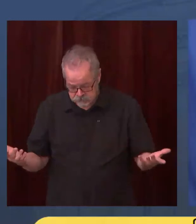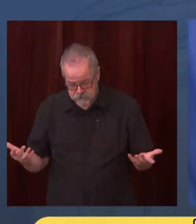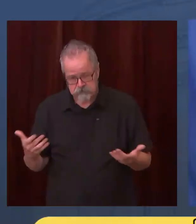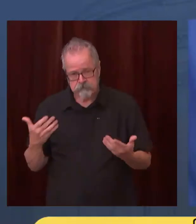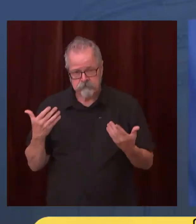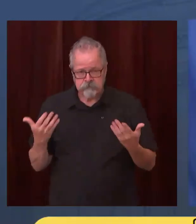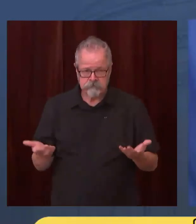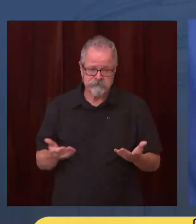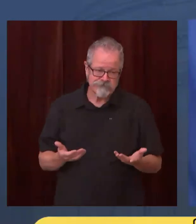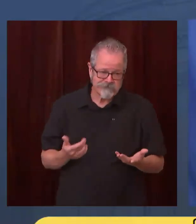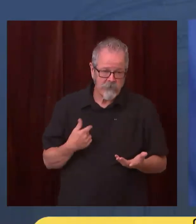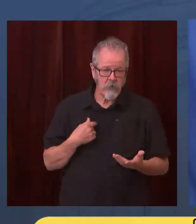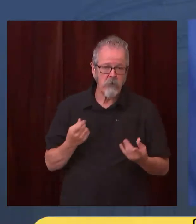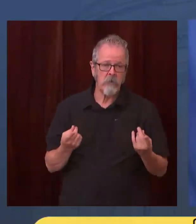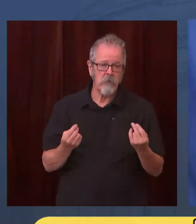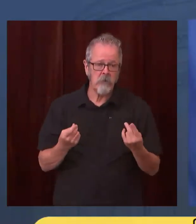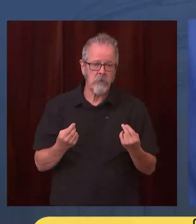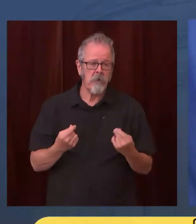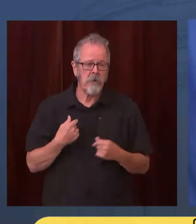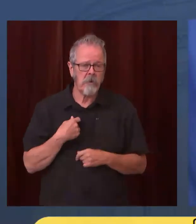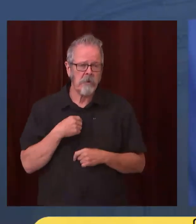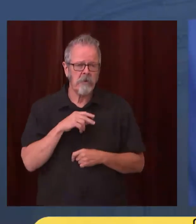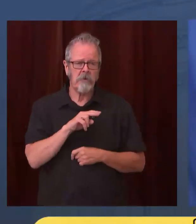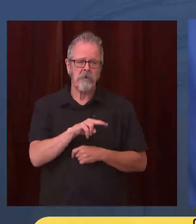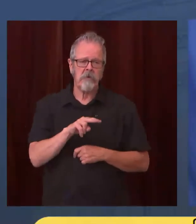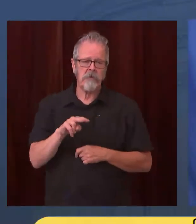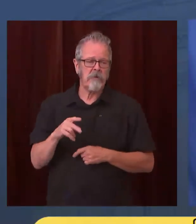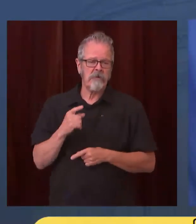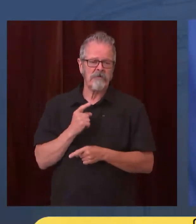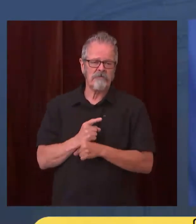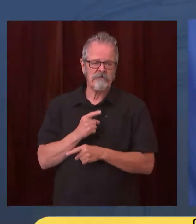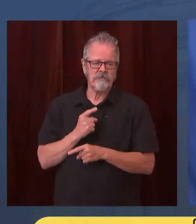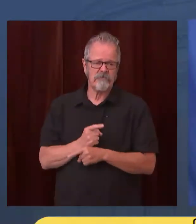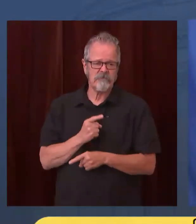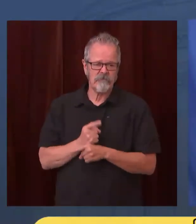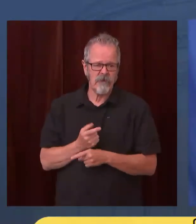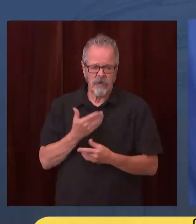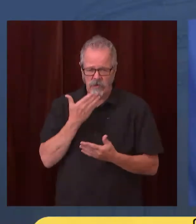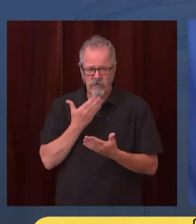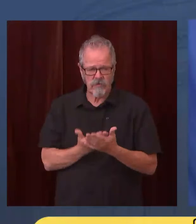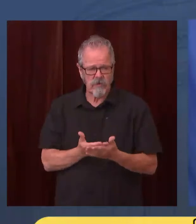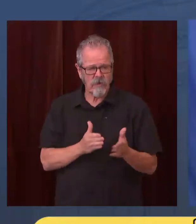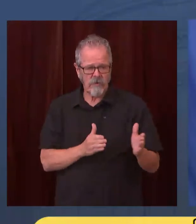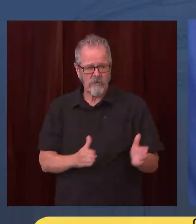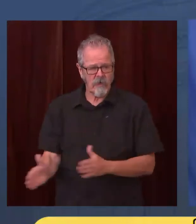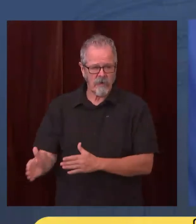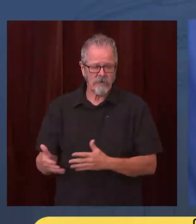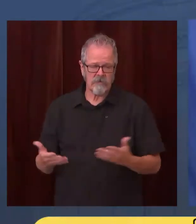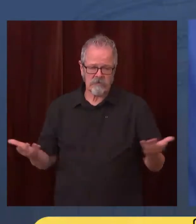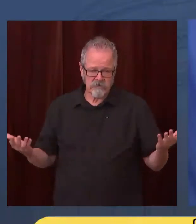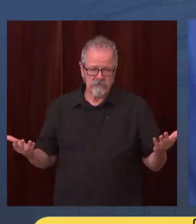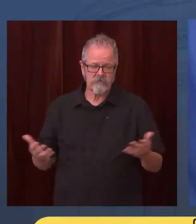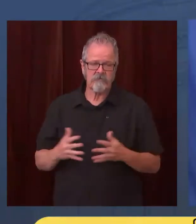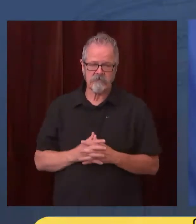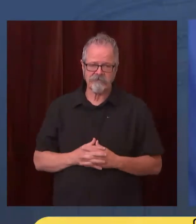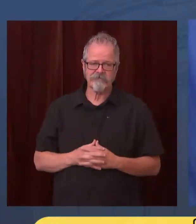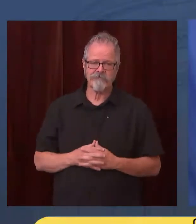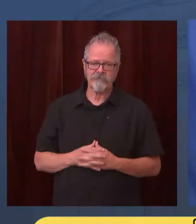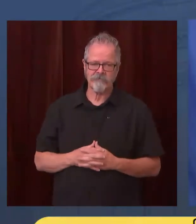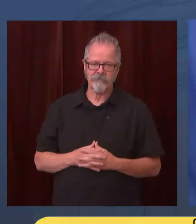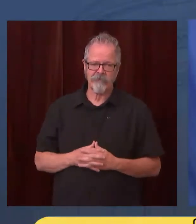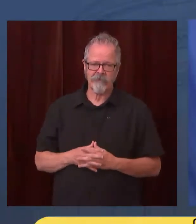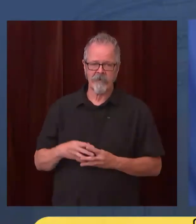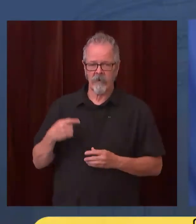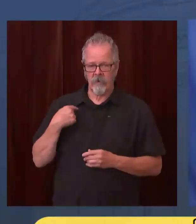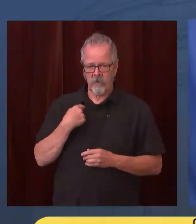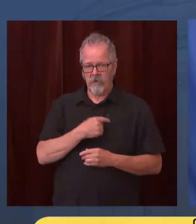this. Because I do believe people, when they start to talk to their families, particularly when they talk to their